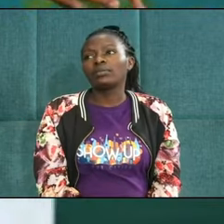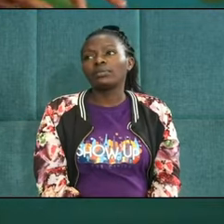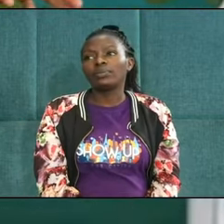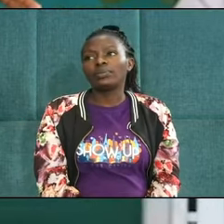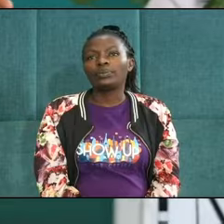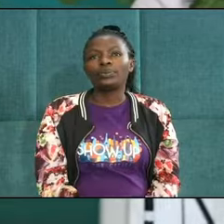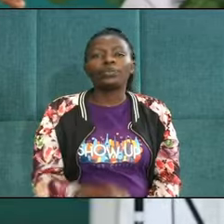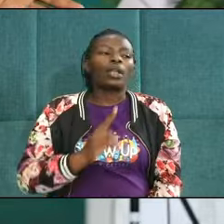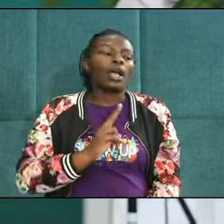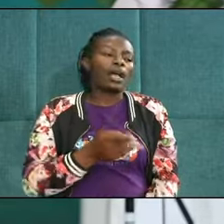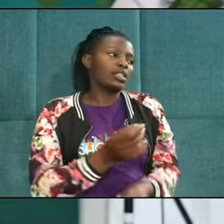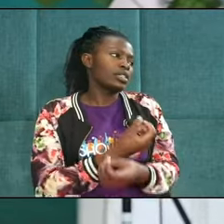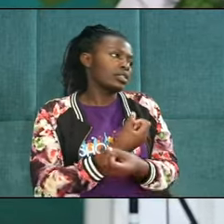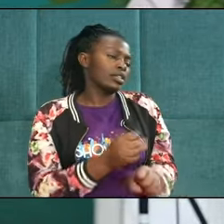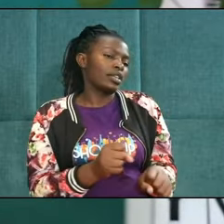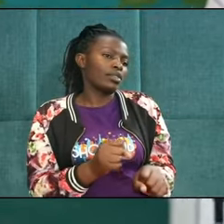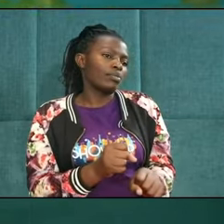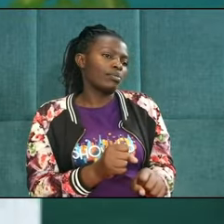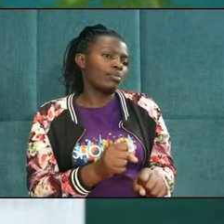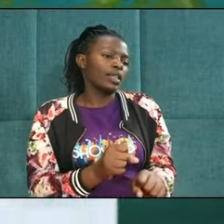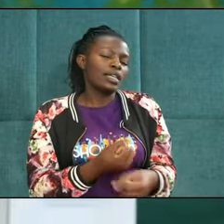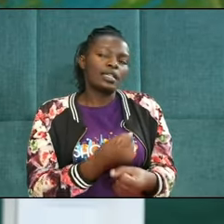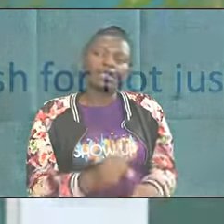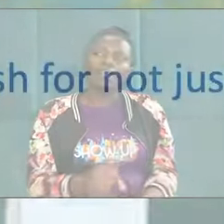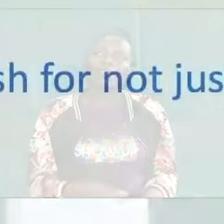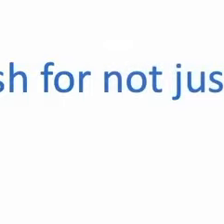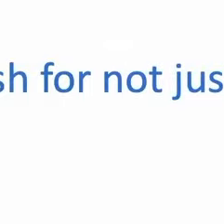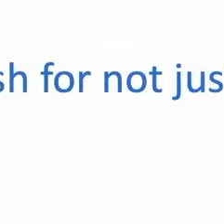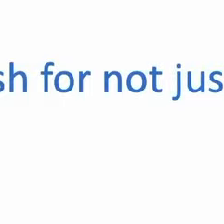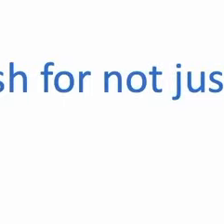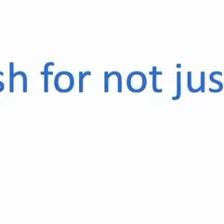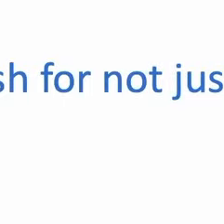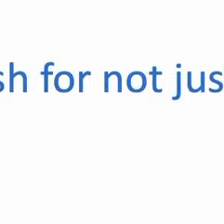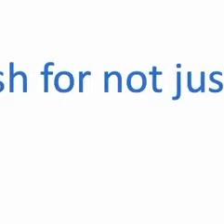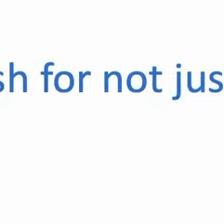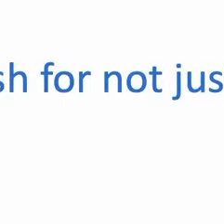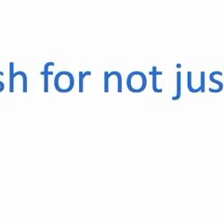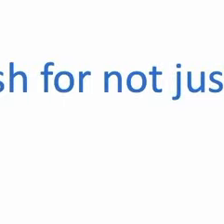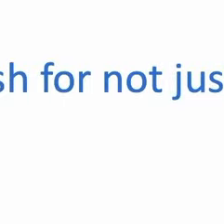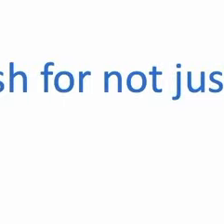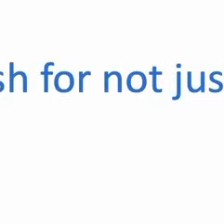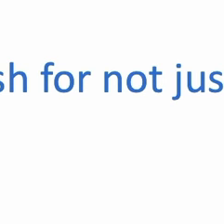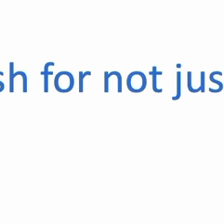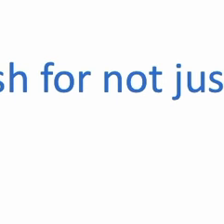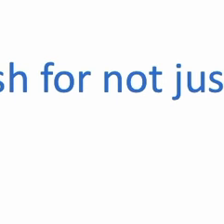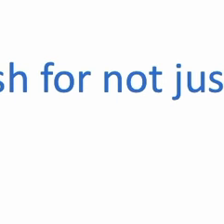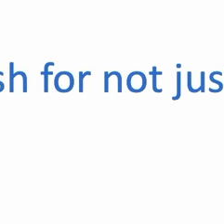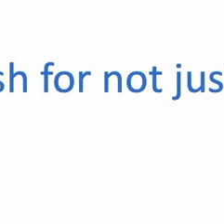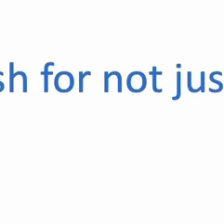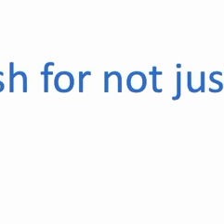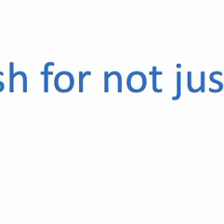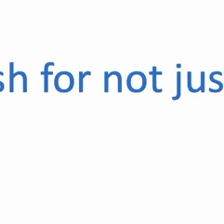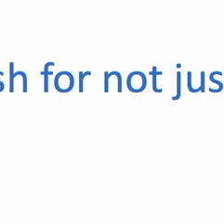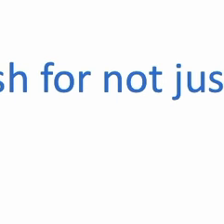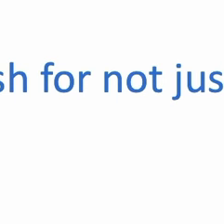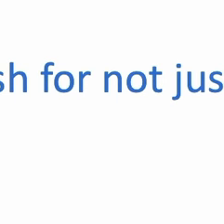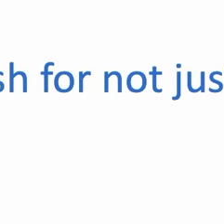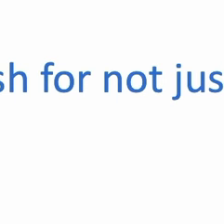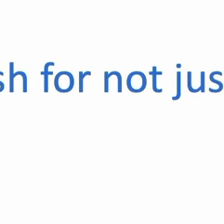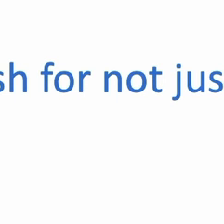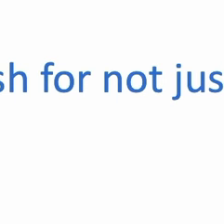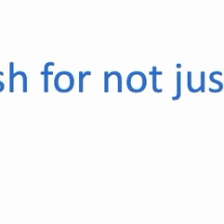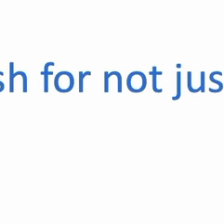Are we secure in his hand? Definitely we are. The next point is, there is a guarantee of a